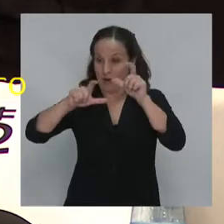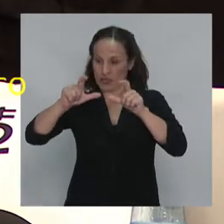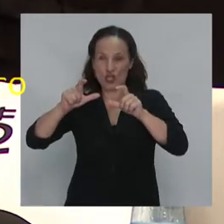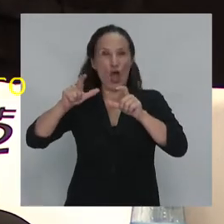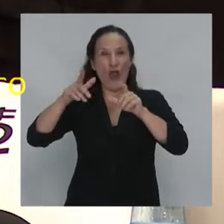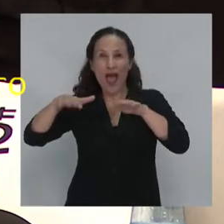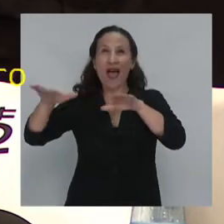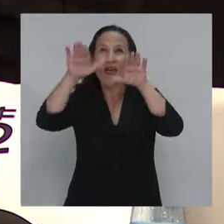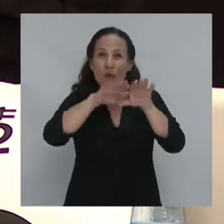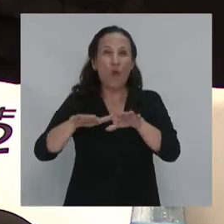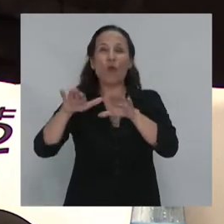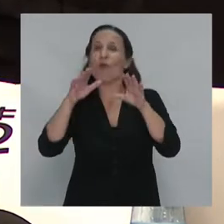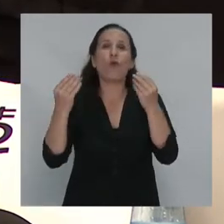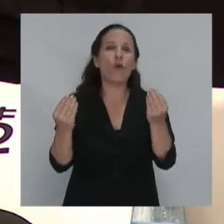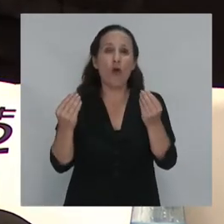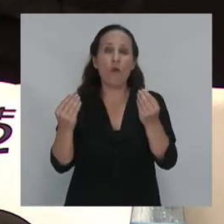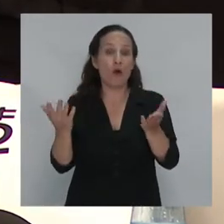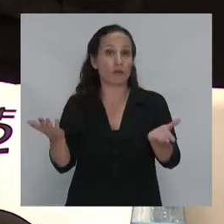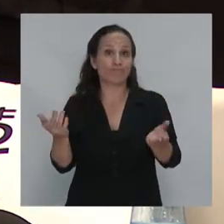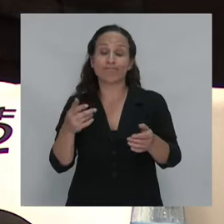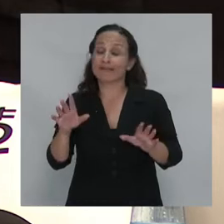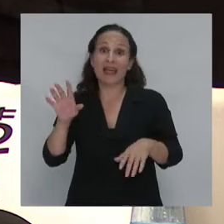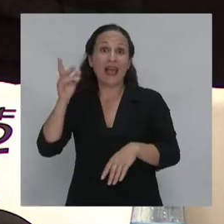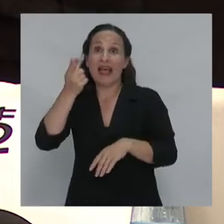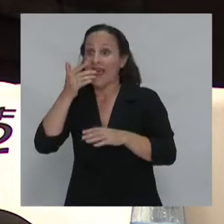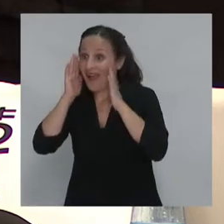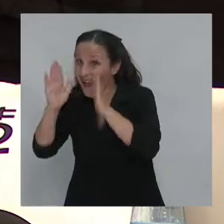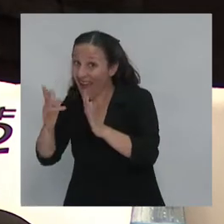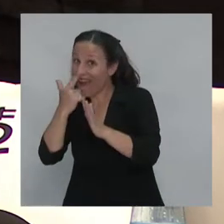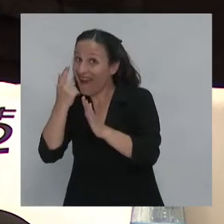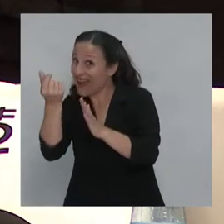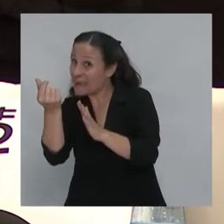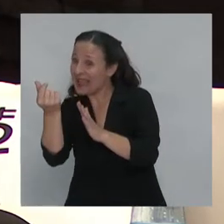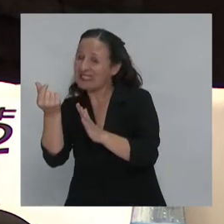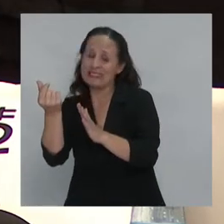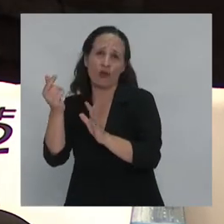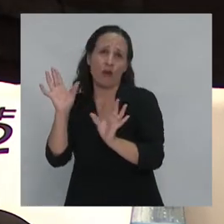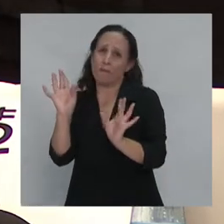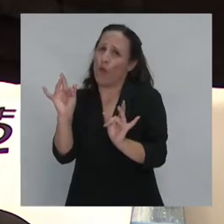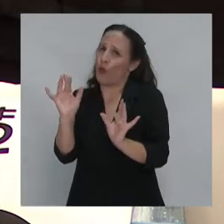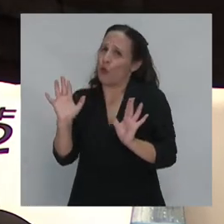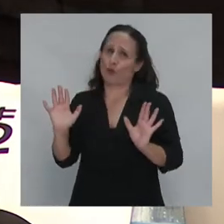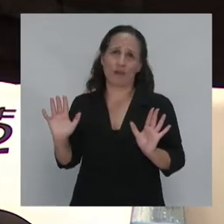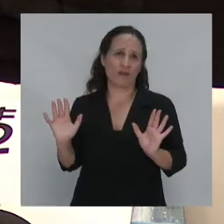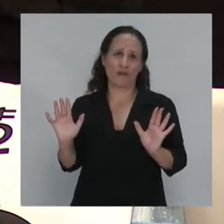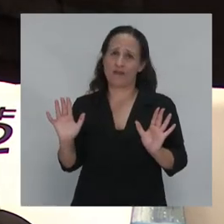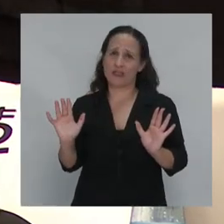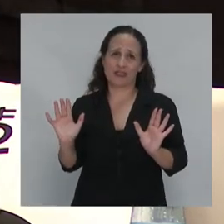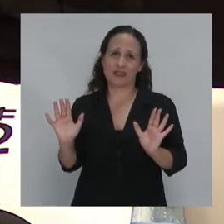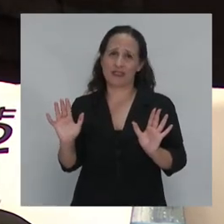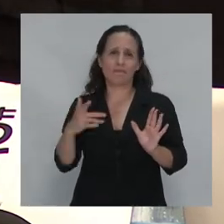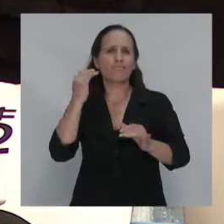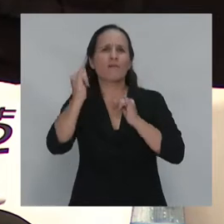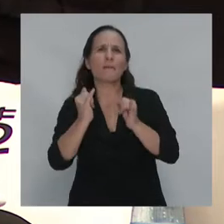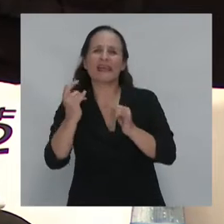within capitalism to explain that I need to show you how the market works I need to mention that to show